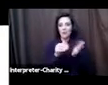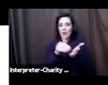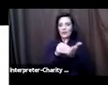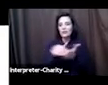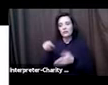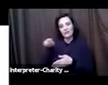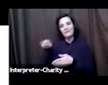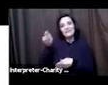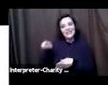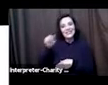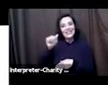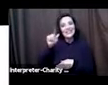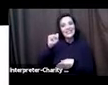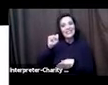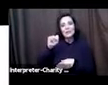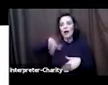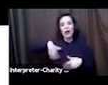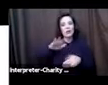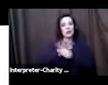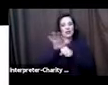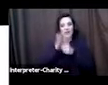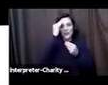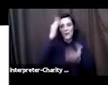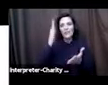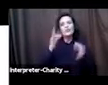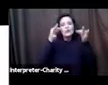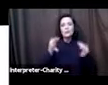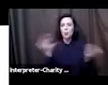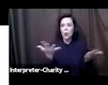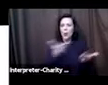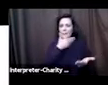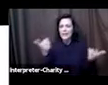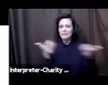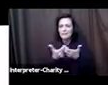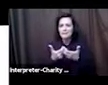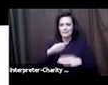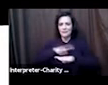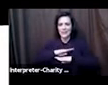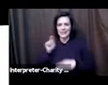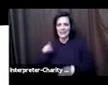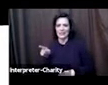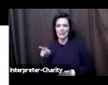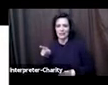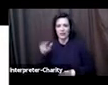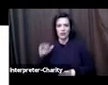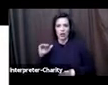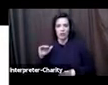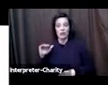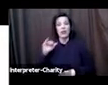does need AT, but we need more information to determine what kind of AT would meet the needs of the child. And that would require some